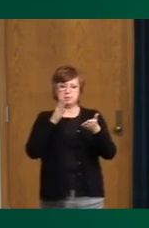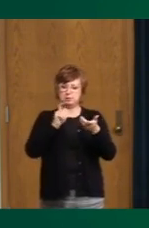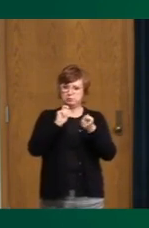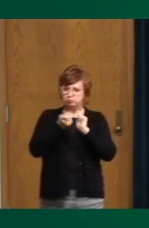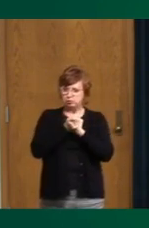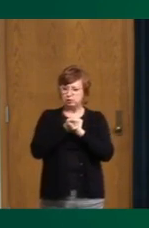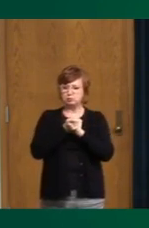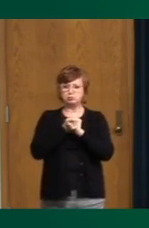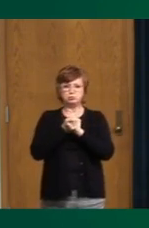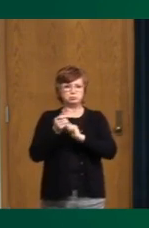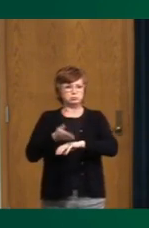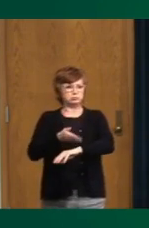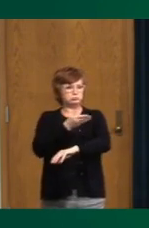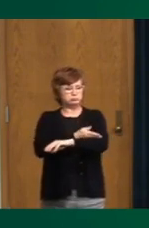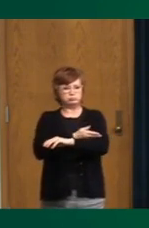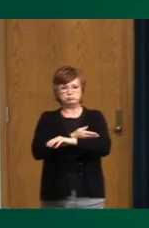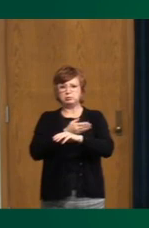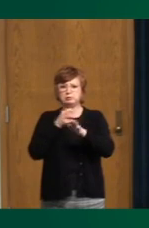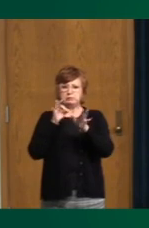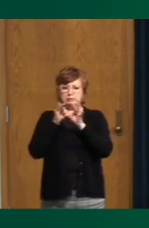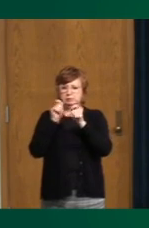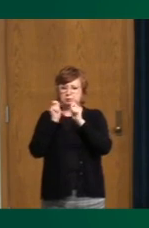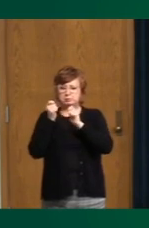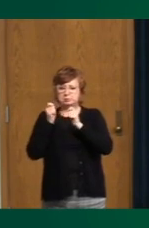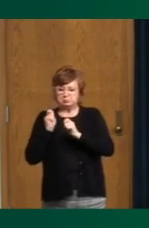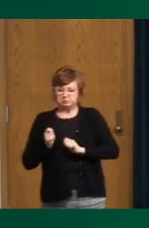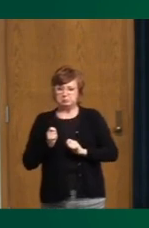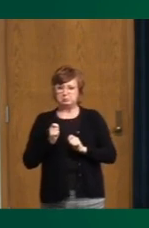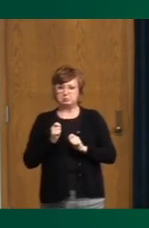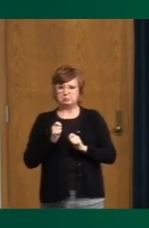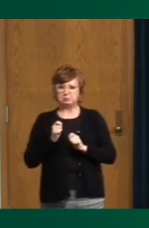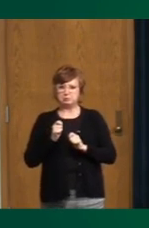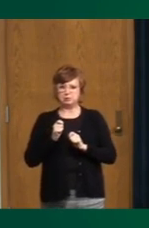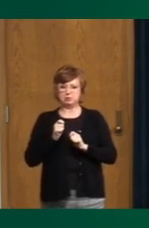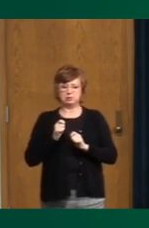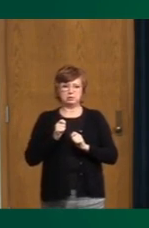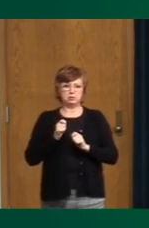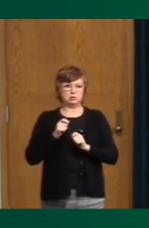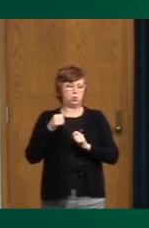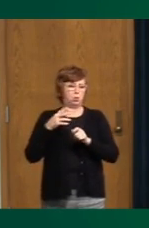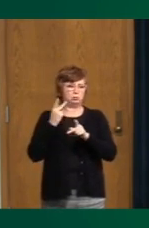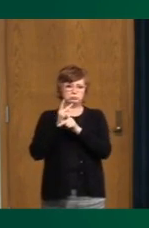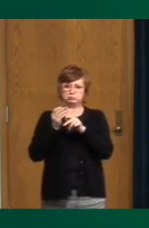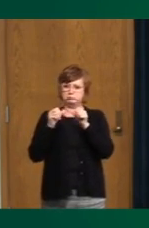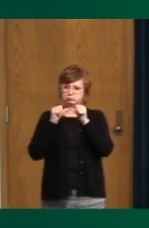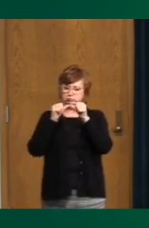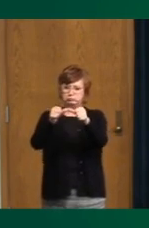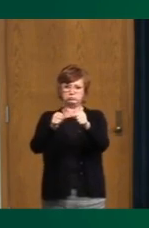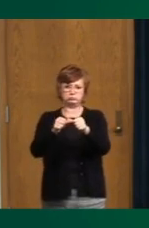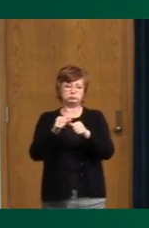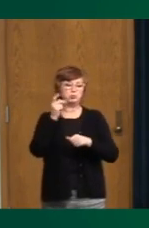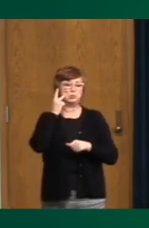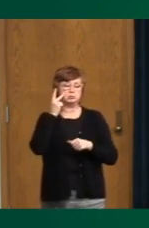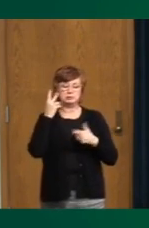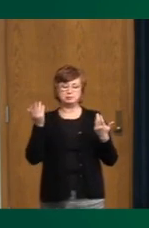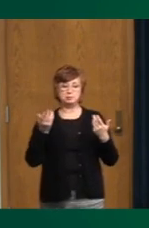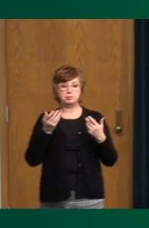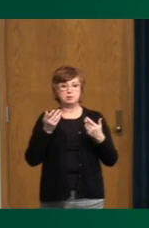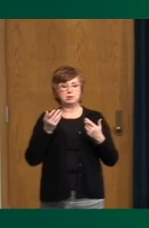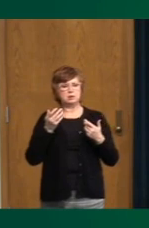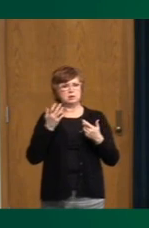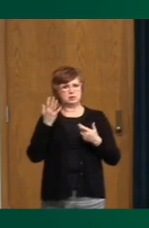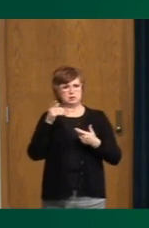One may ask why we are doing this. And I'm not going to go into the numbers, as I said, in great detail. Dr. Shahab will likely do that, but I will say